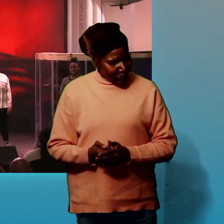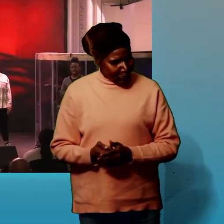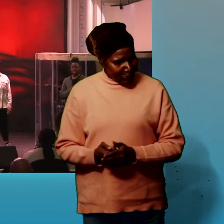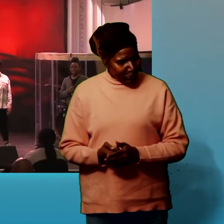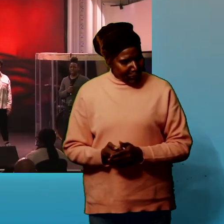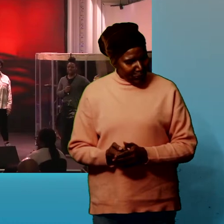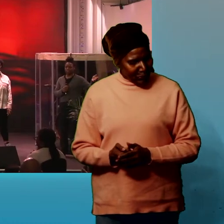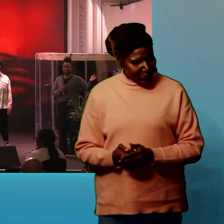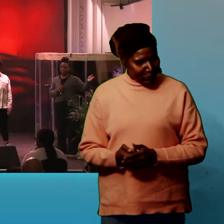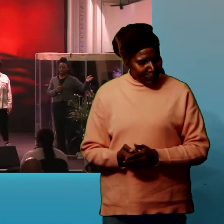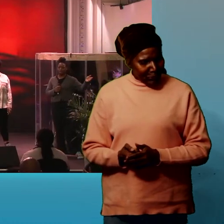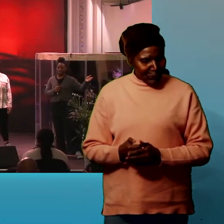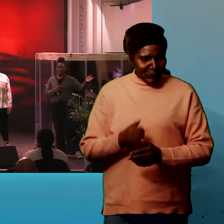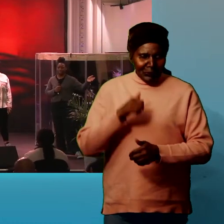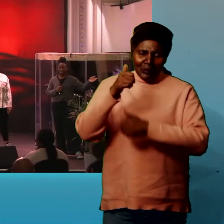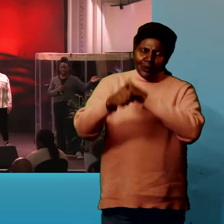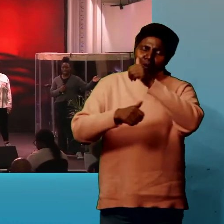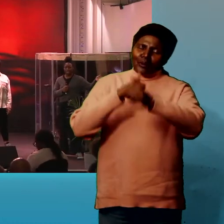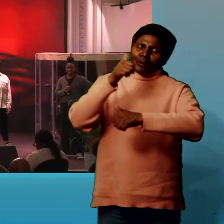praise. Pour out a